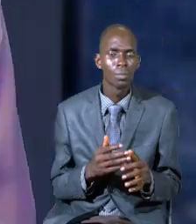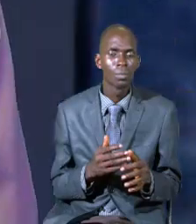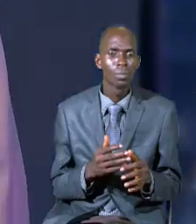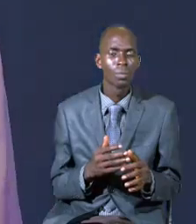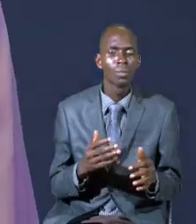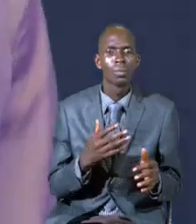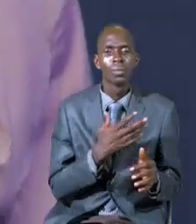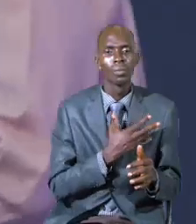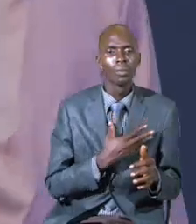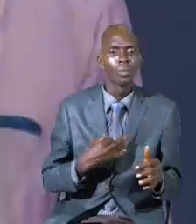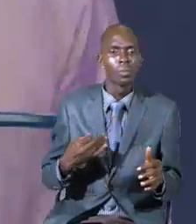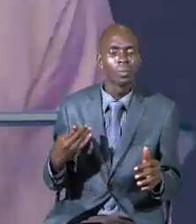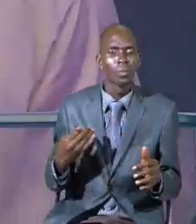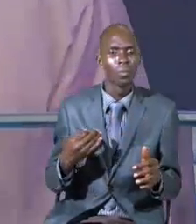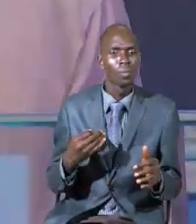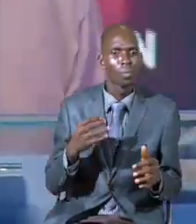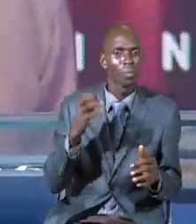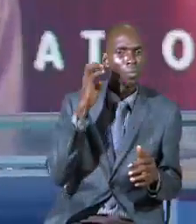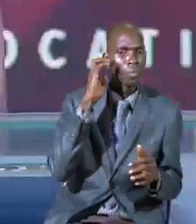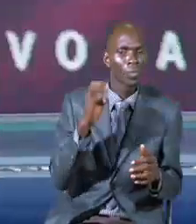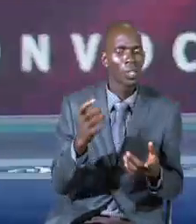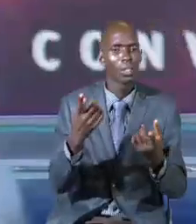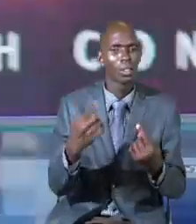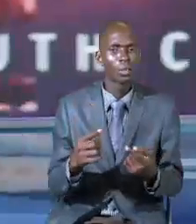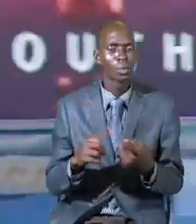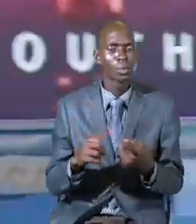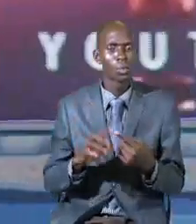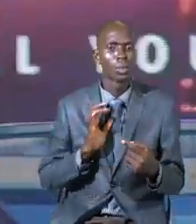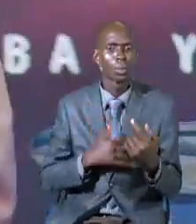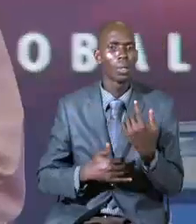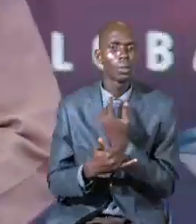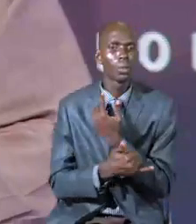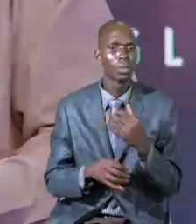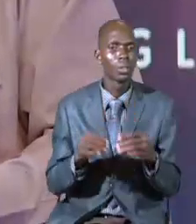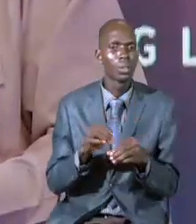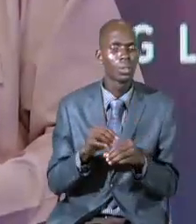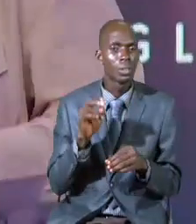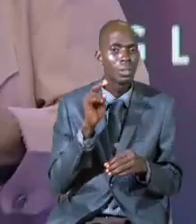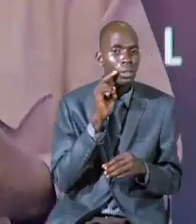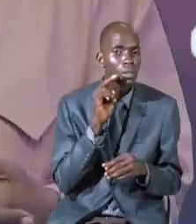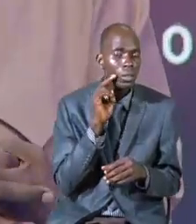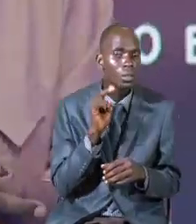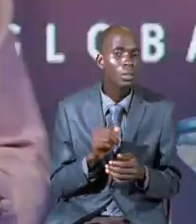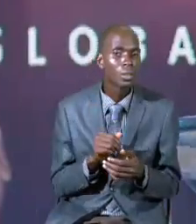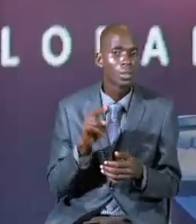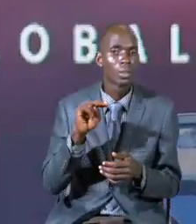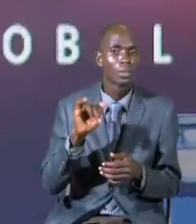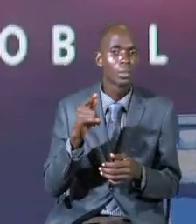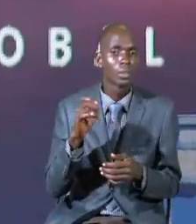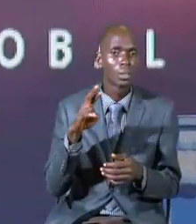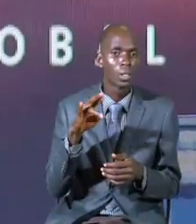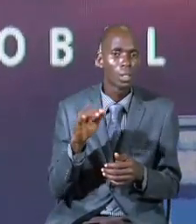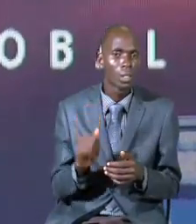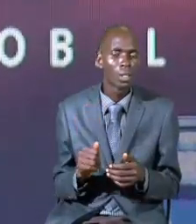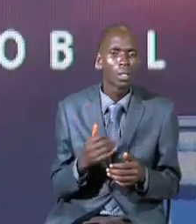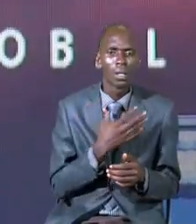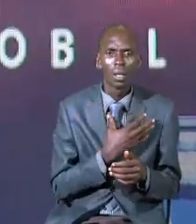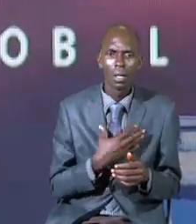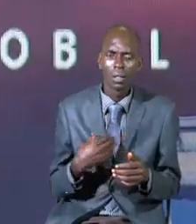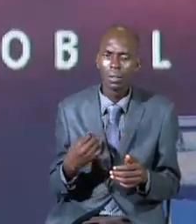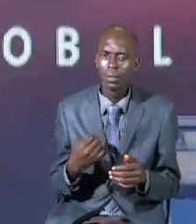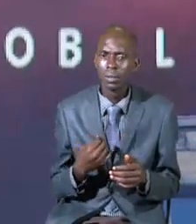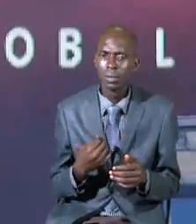came to our country here in Nigeria. And I heard that he came. And then I felt, because